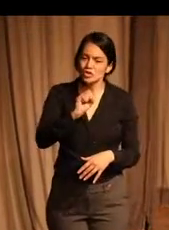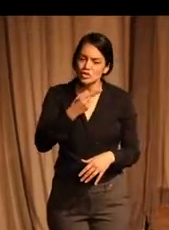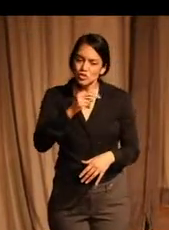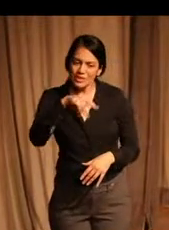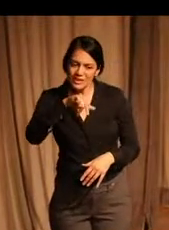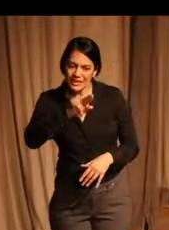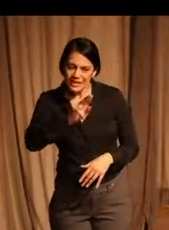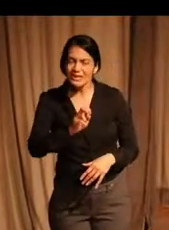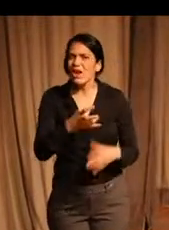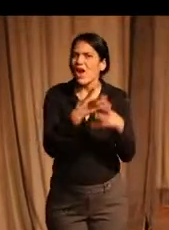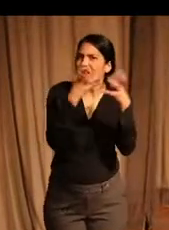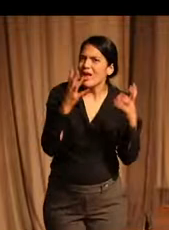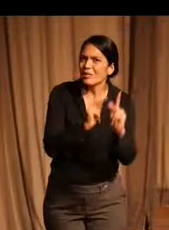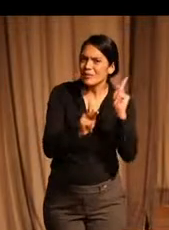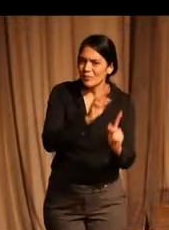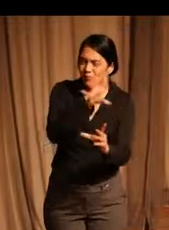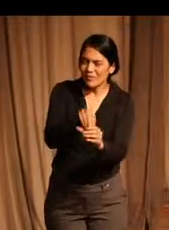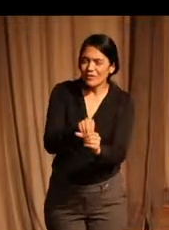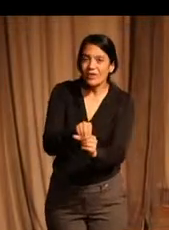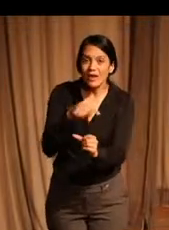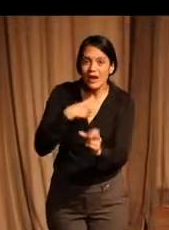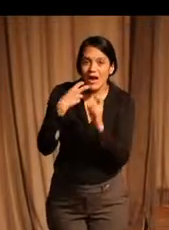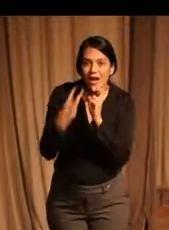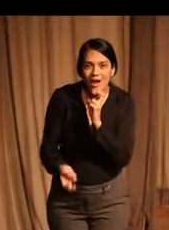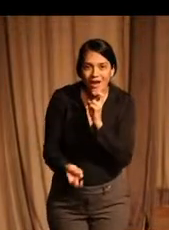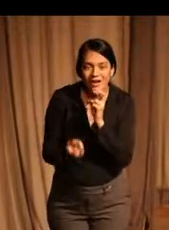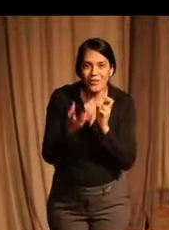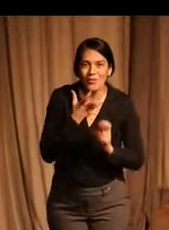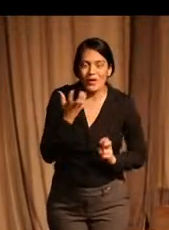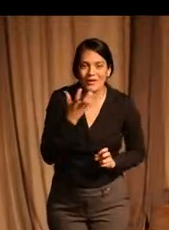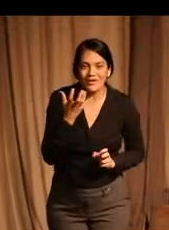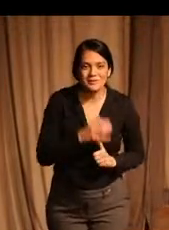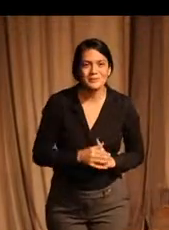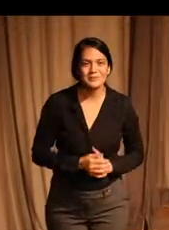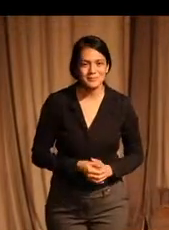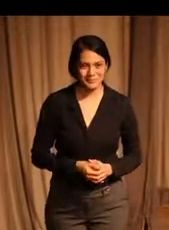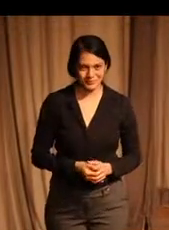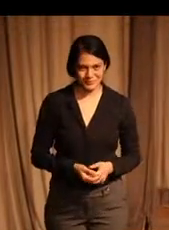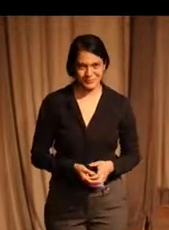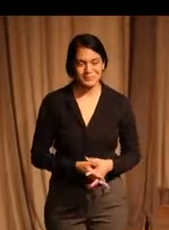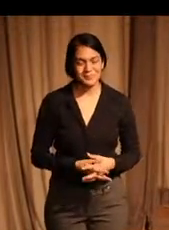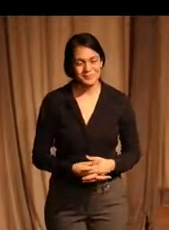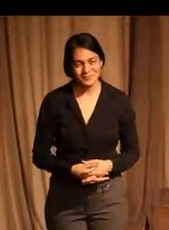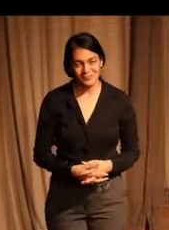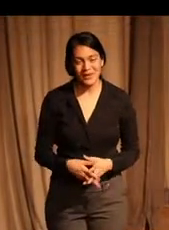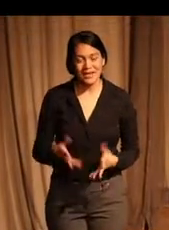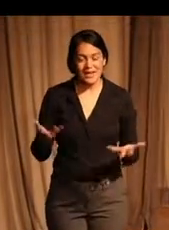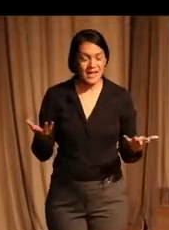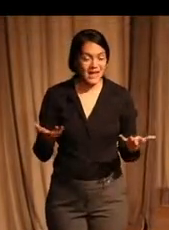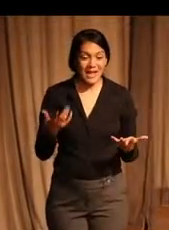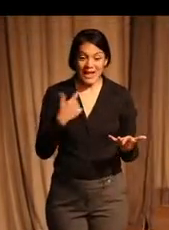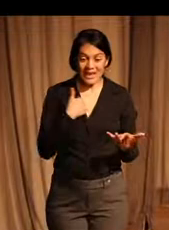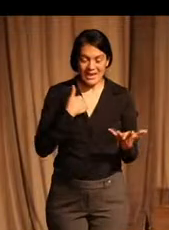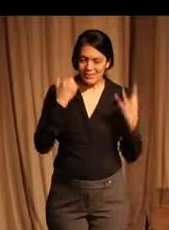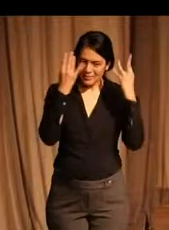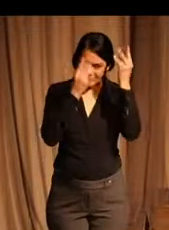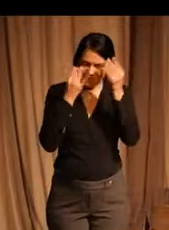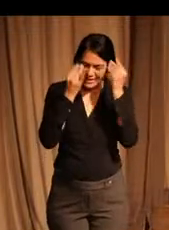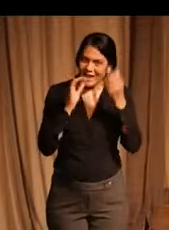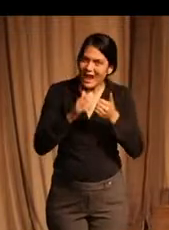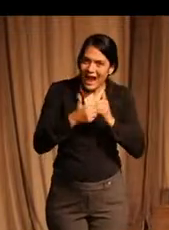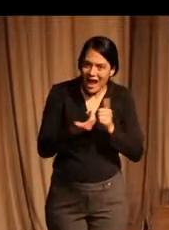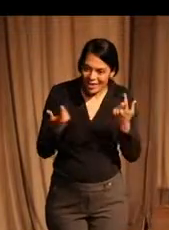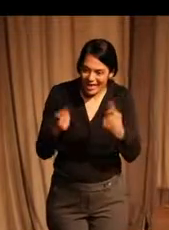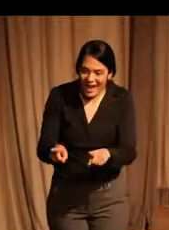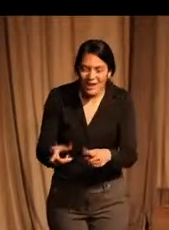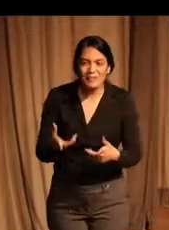people. And, you know, so that in and of itself, talk about processing. I was like, how did this happen?